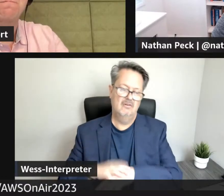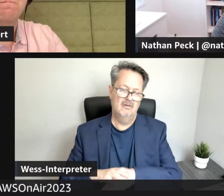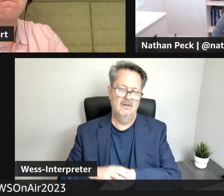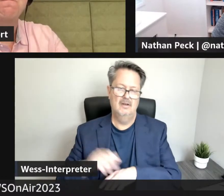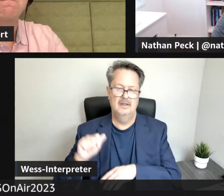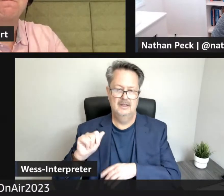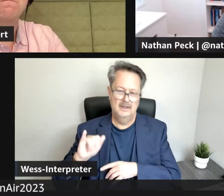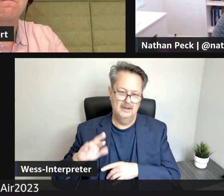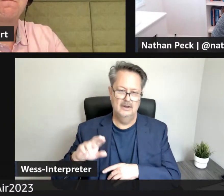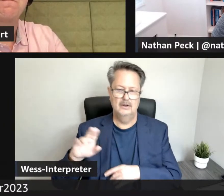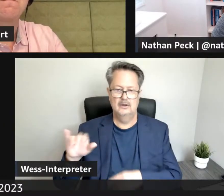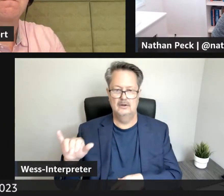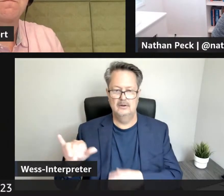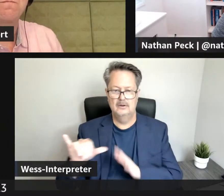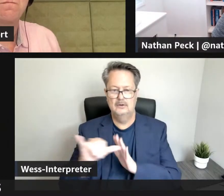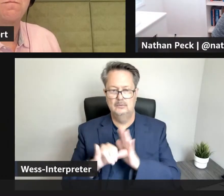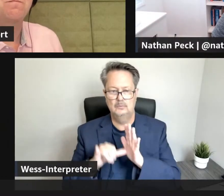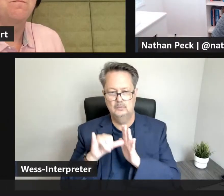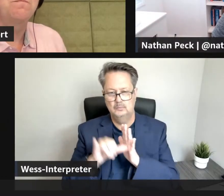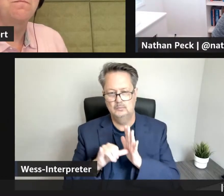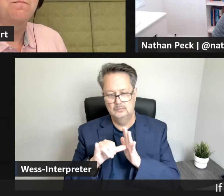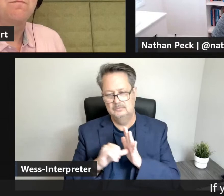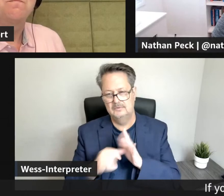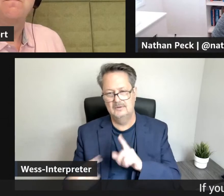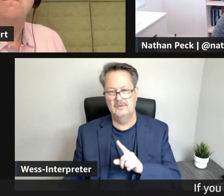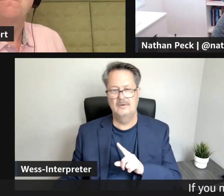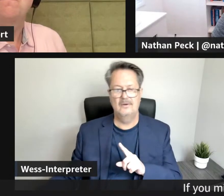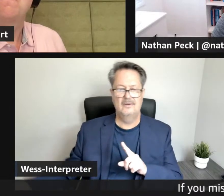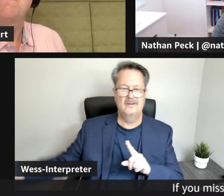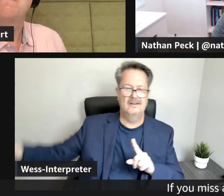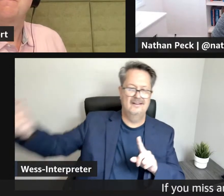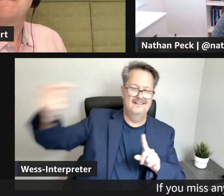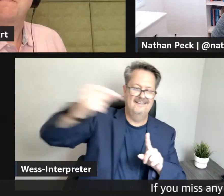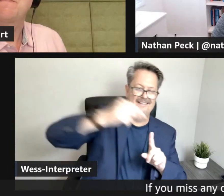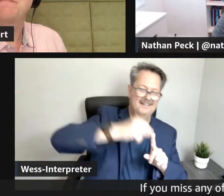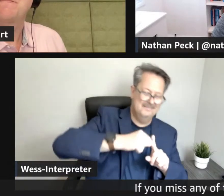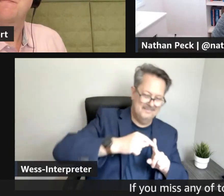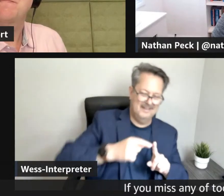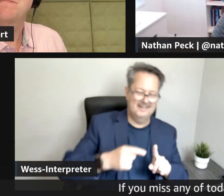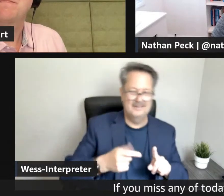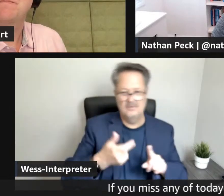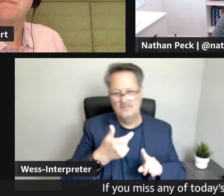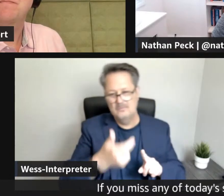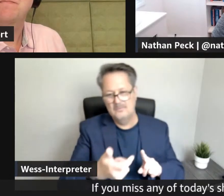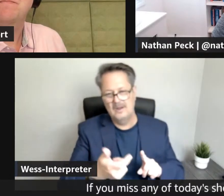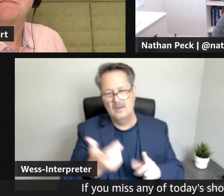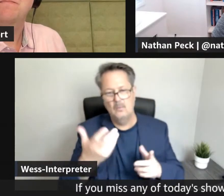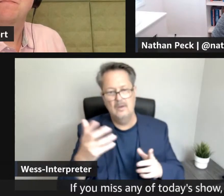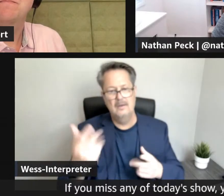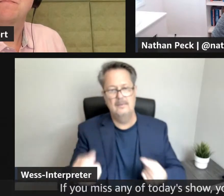you can go back, and there's a 10-year roll as well to watch parts of the show that you may have missed.